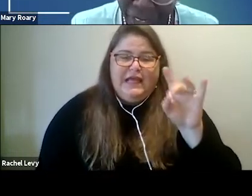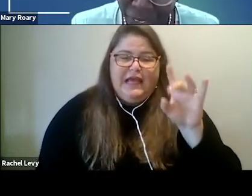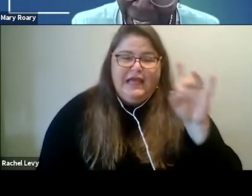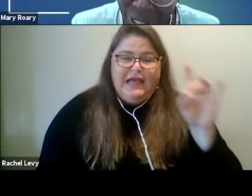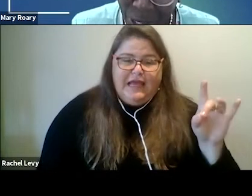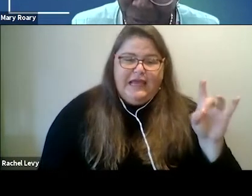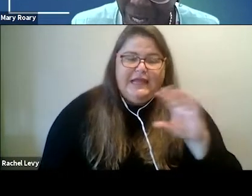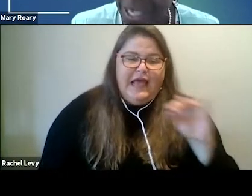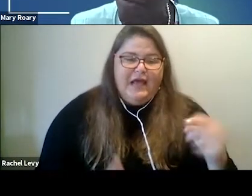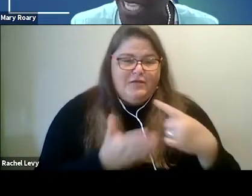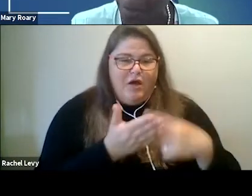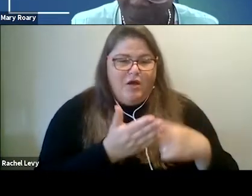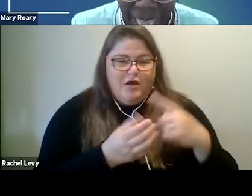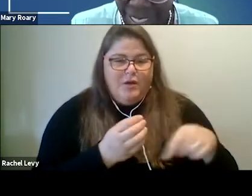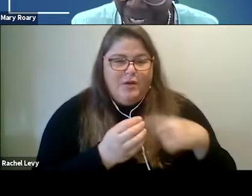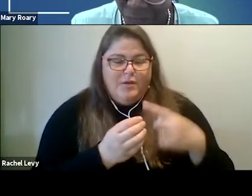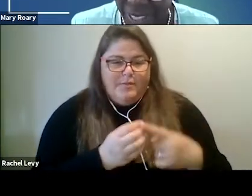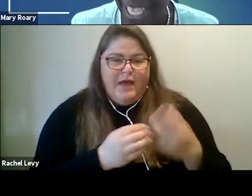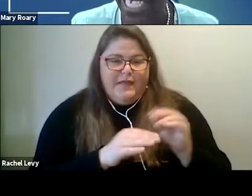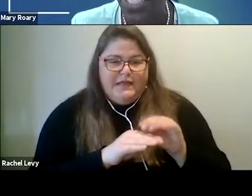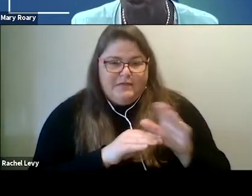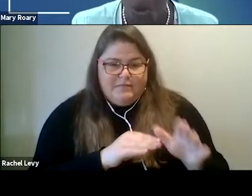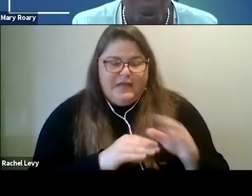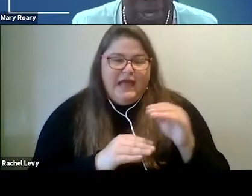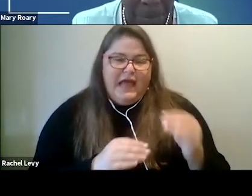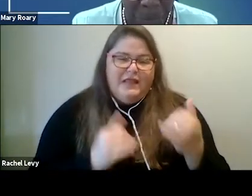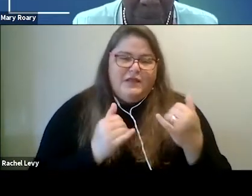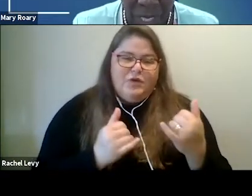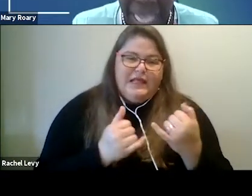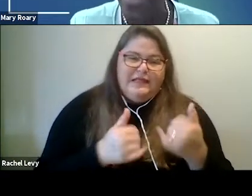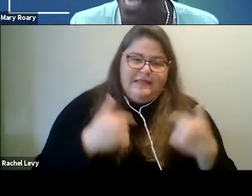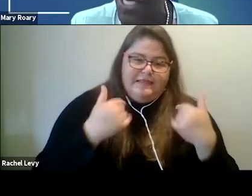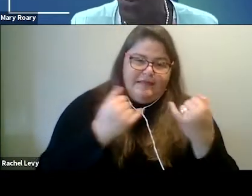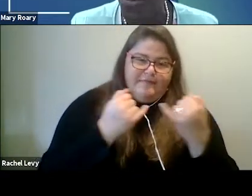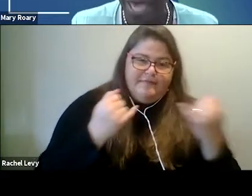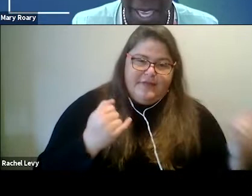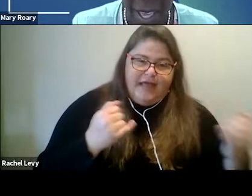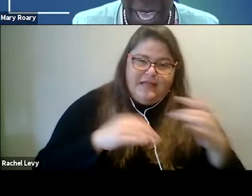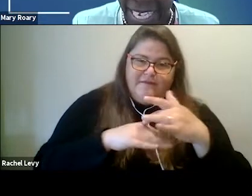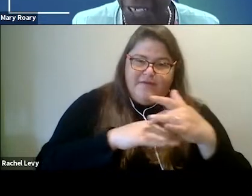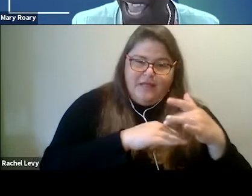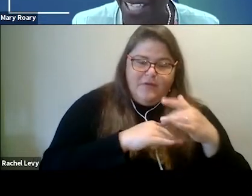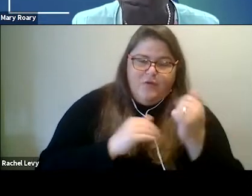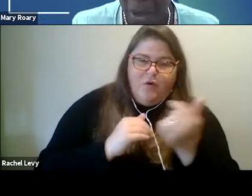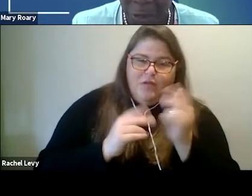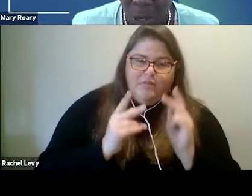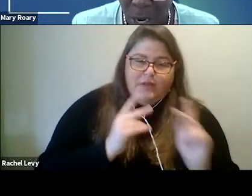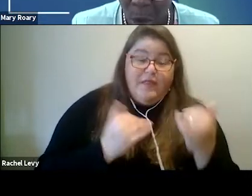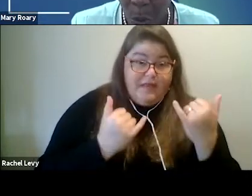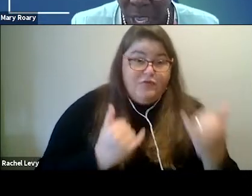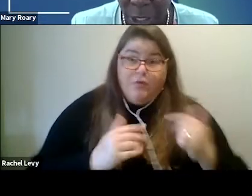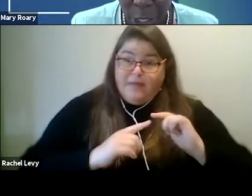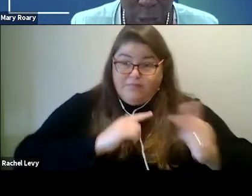current lifeline services available in different settings for all people. This will be an interactive